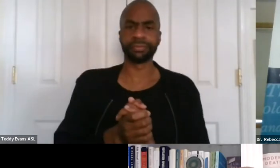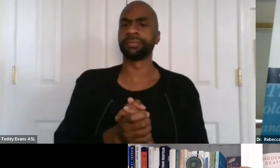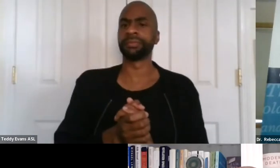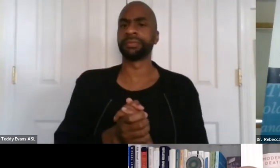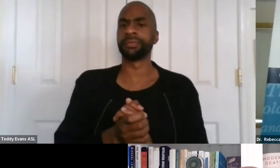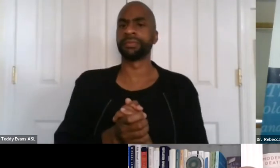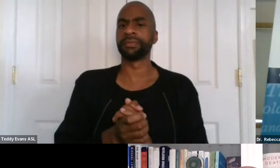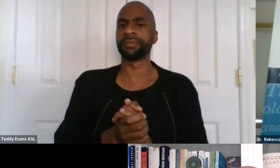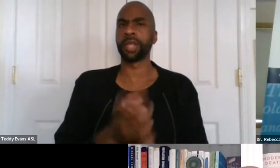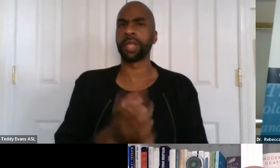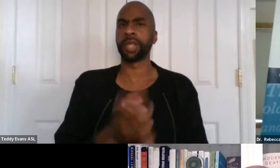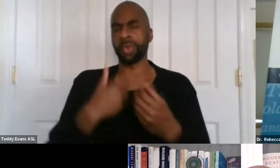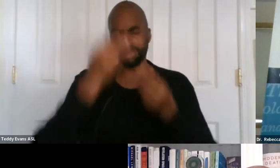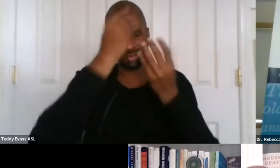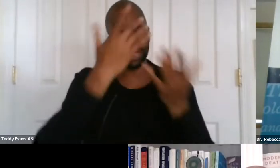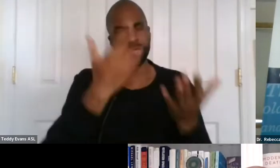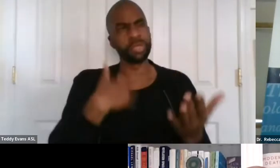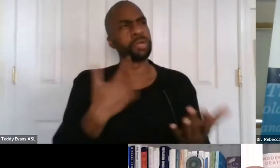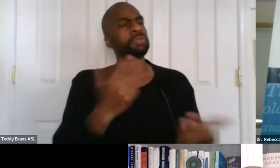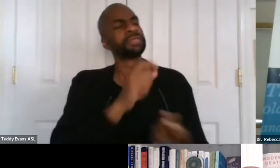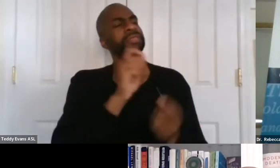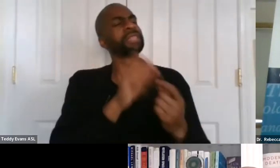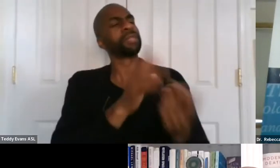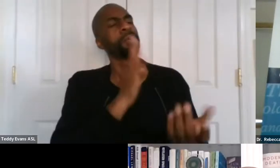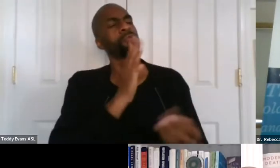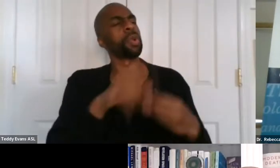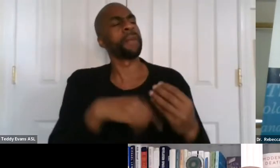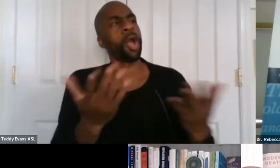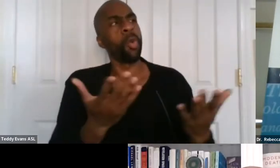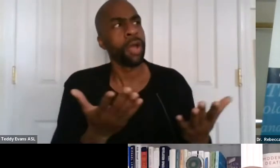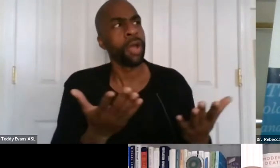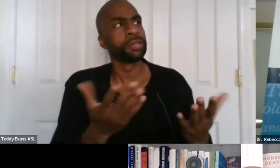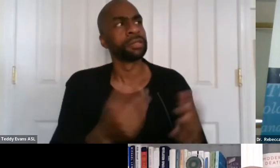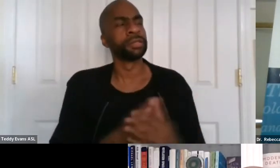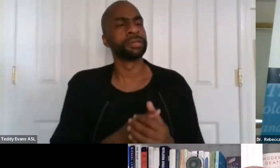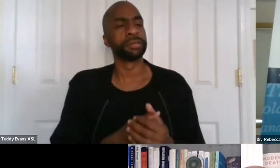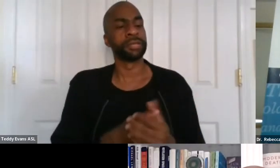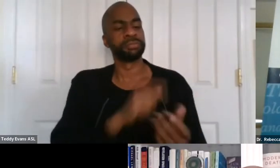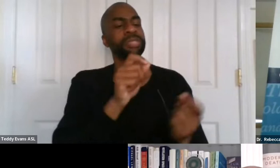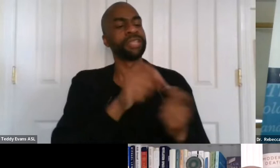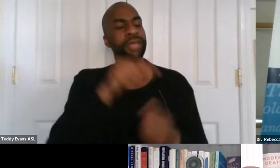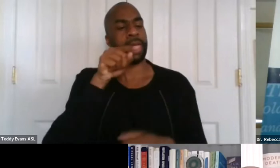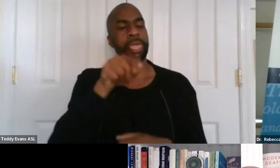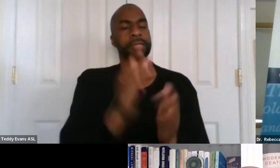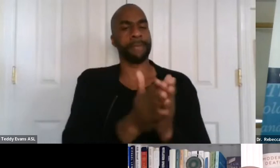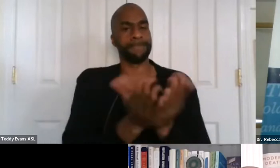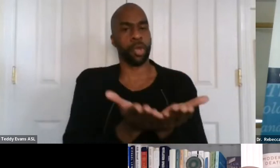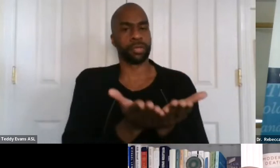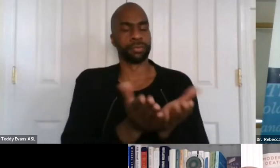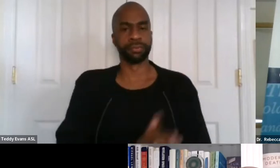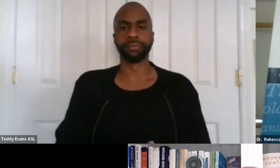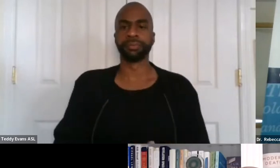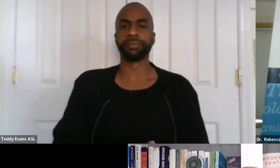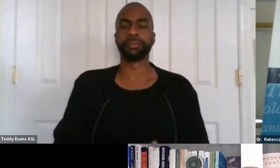we talk about when we talk about pain, specifically with regards to this book. One of the things that I